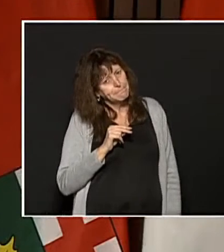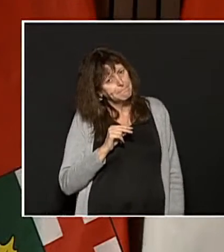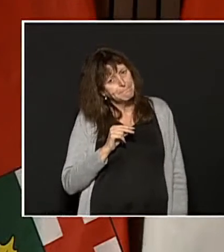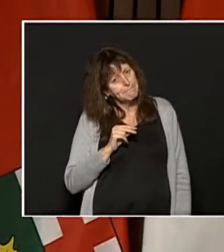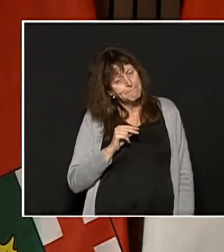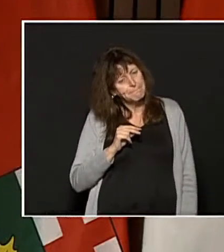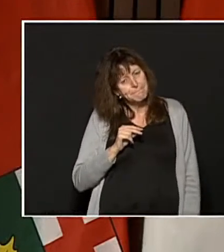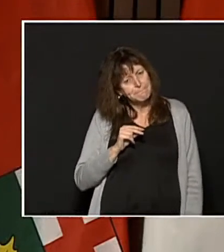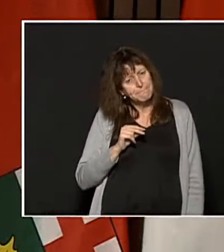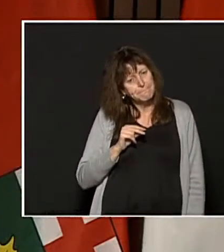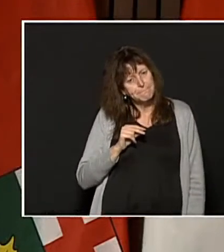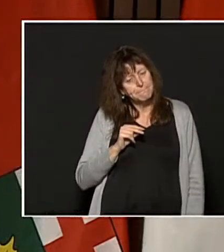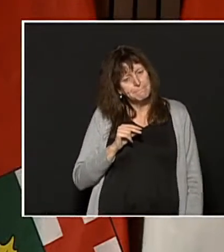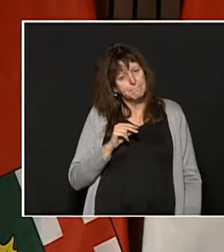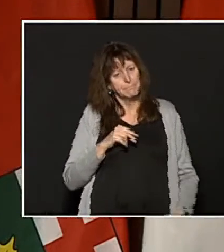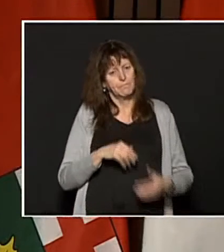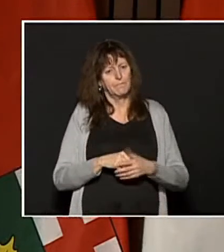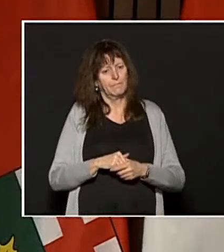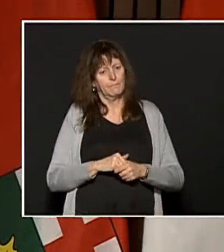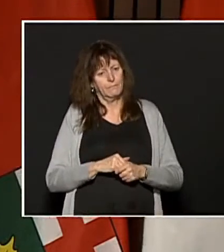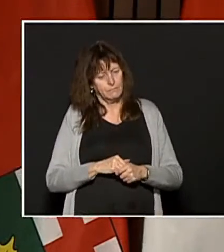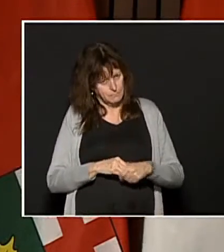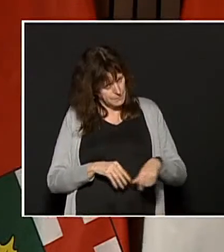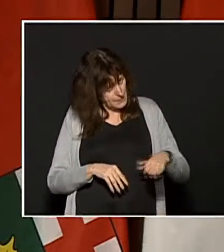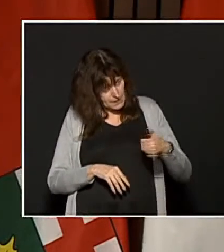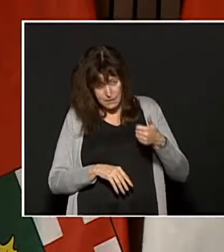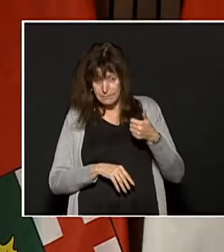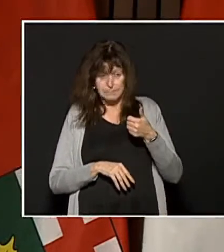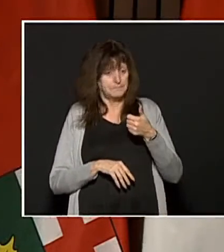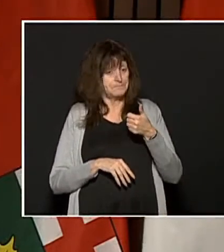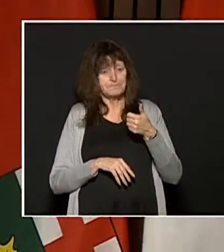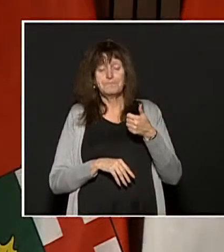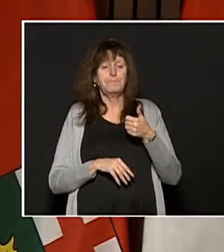And with the